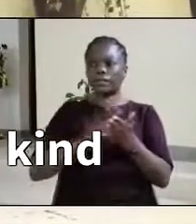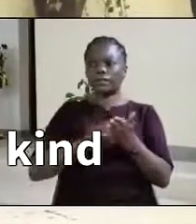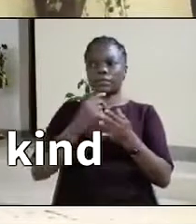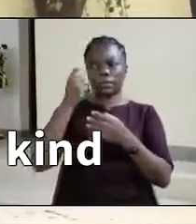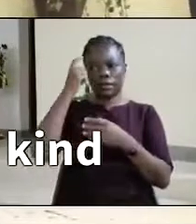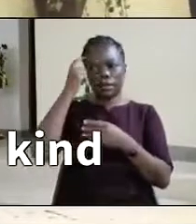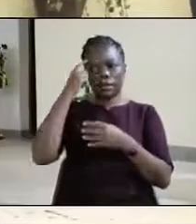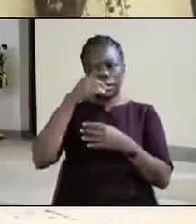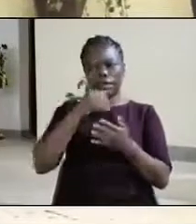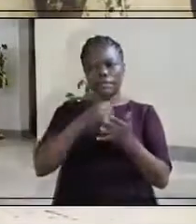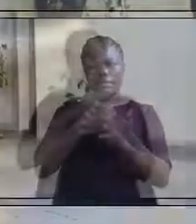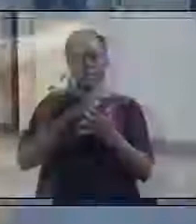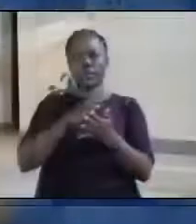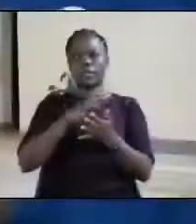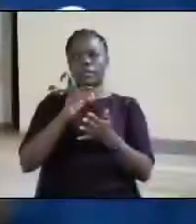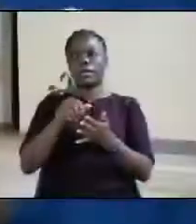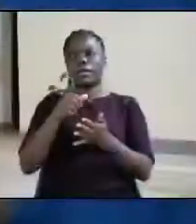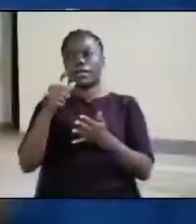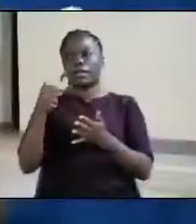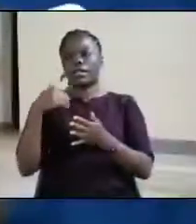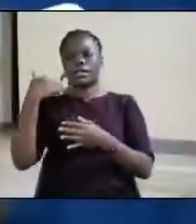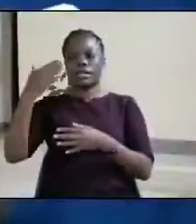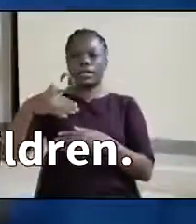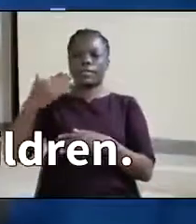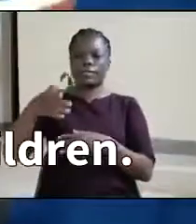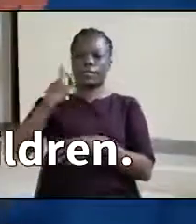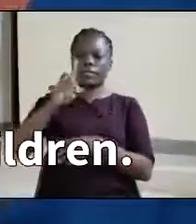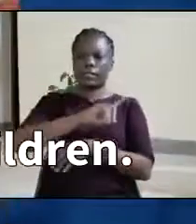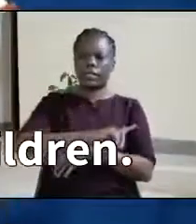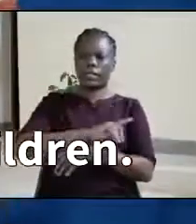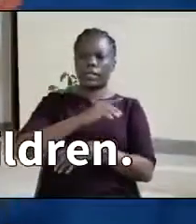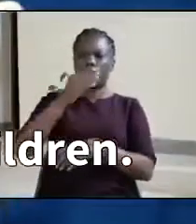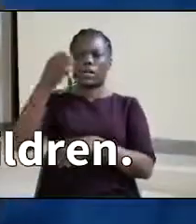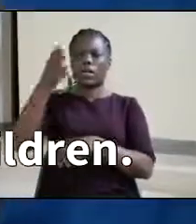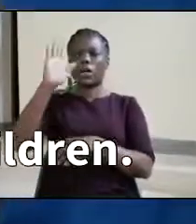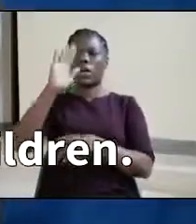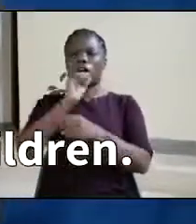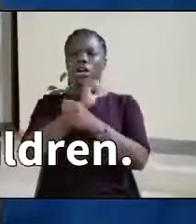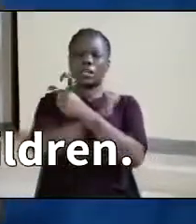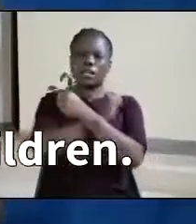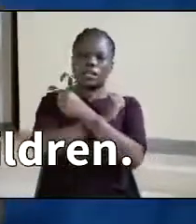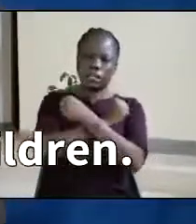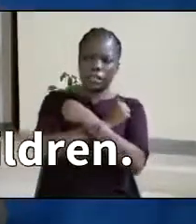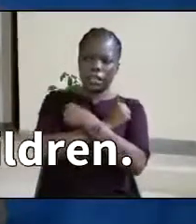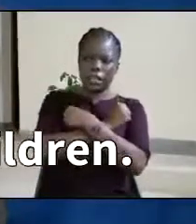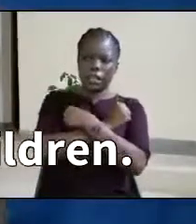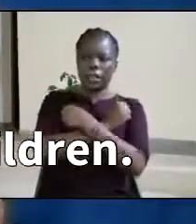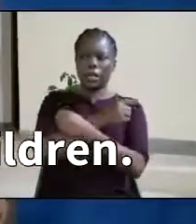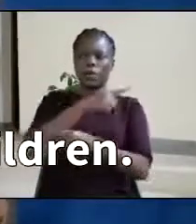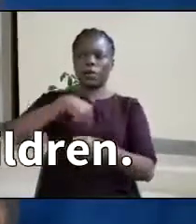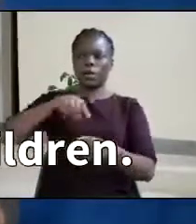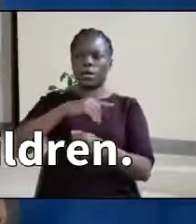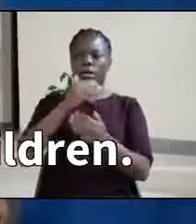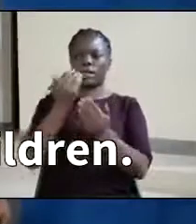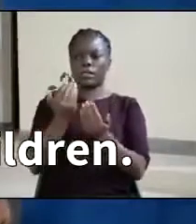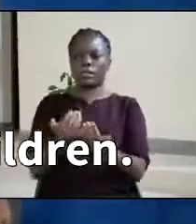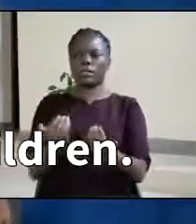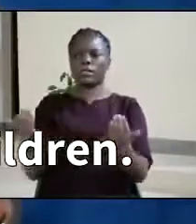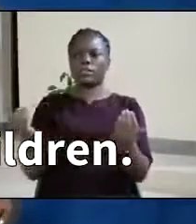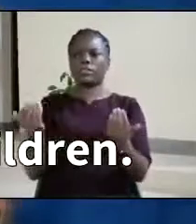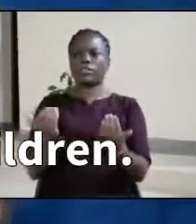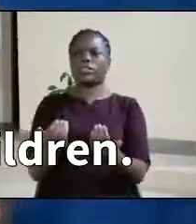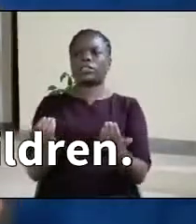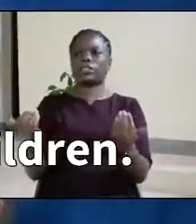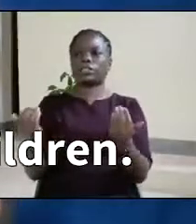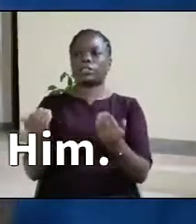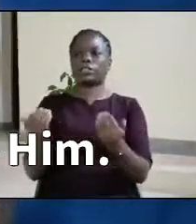us kind to others every day. God is love, we His